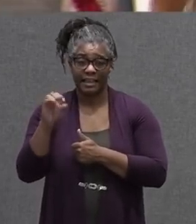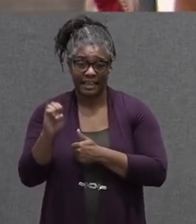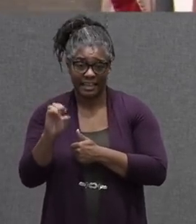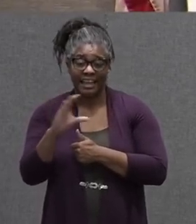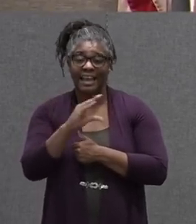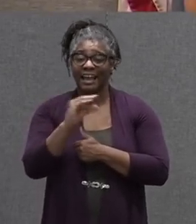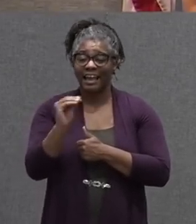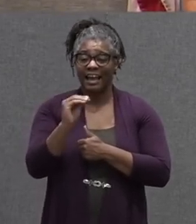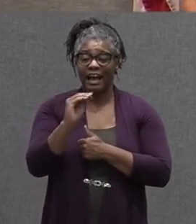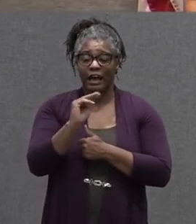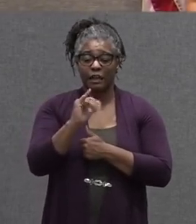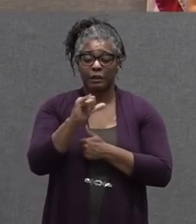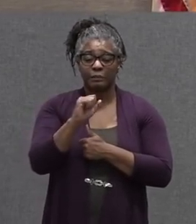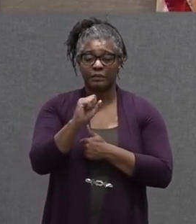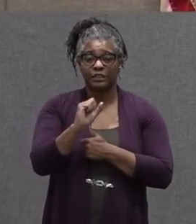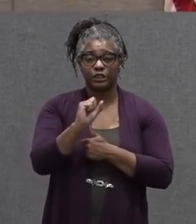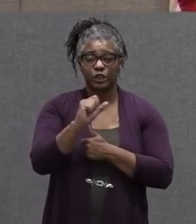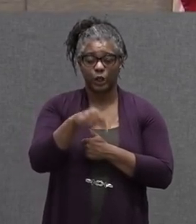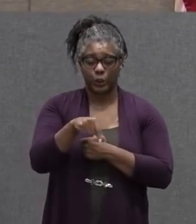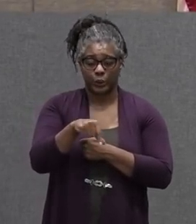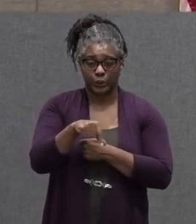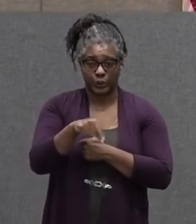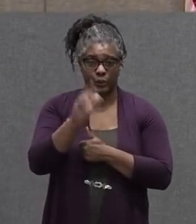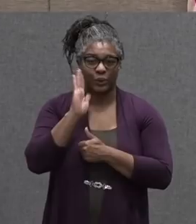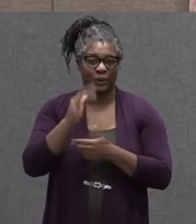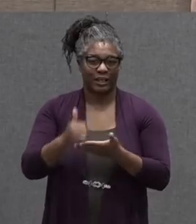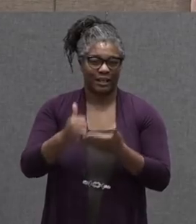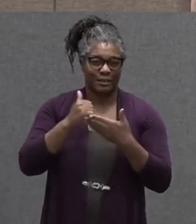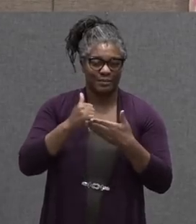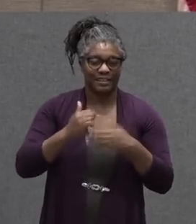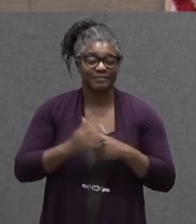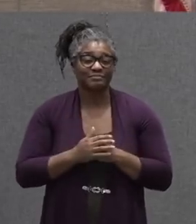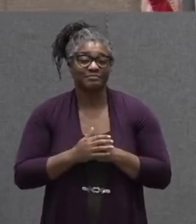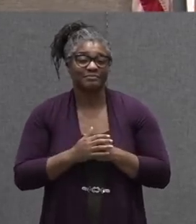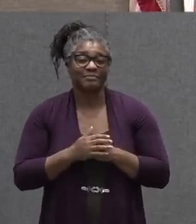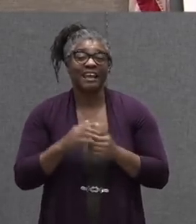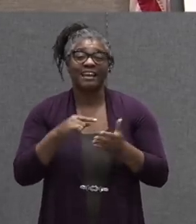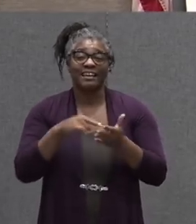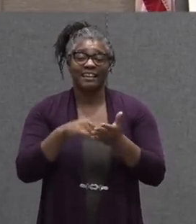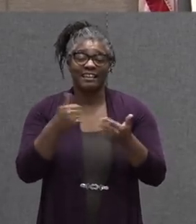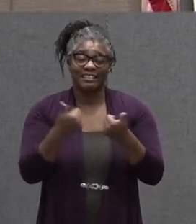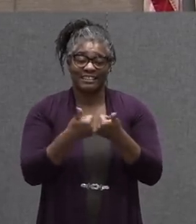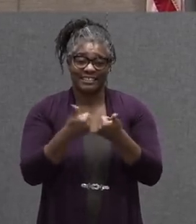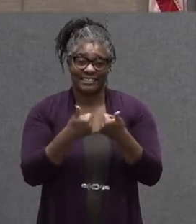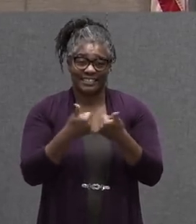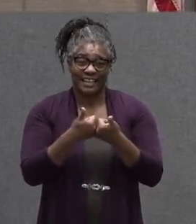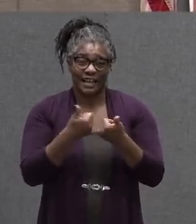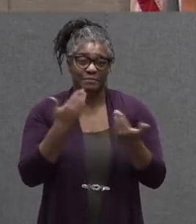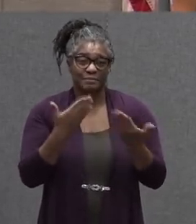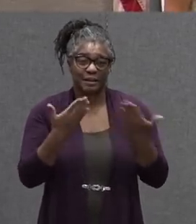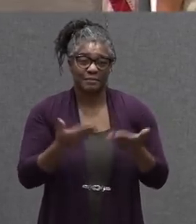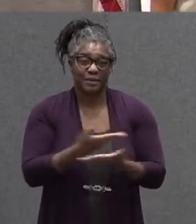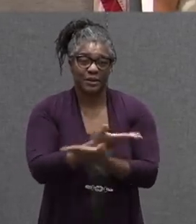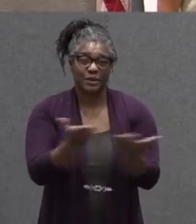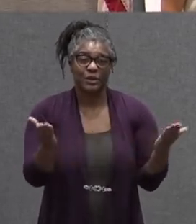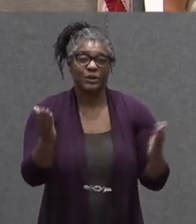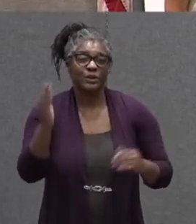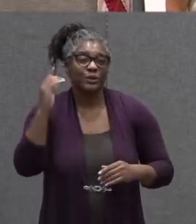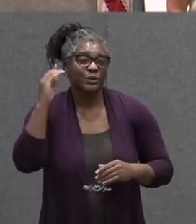me on stage, and this is a game that you might be familiar with. Have you guys ever played Simon Says?